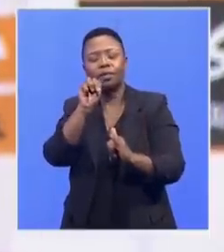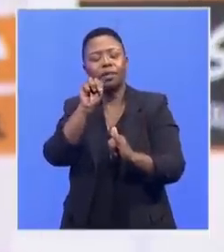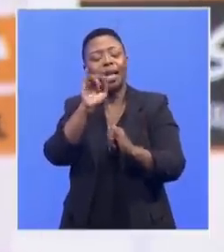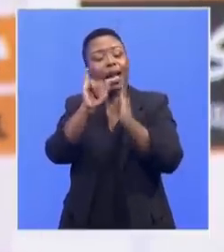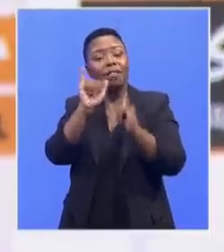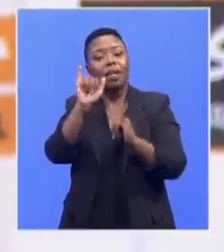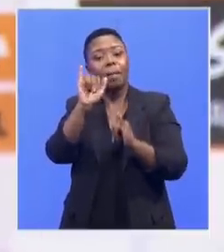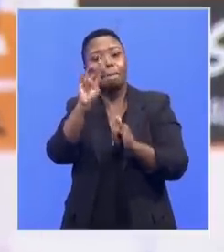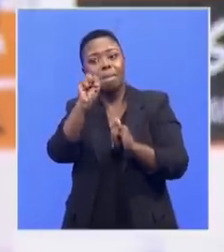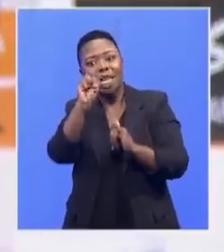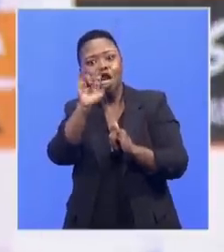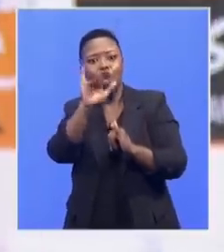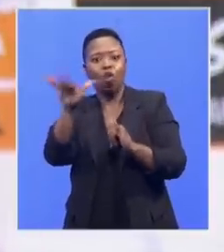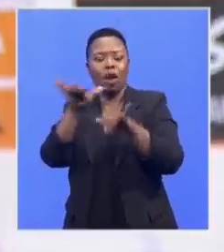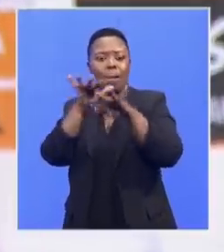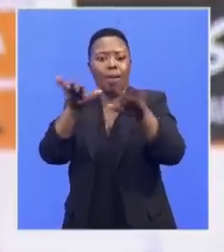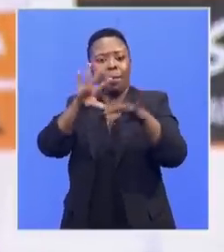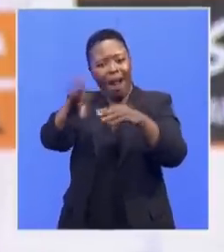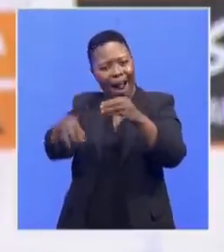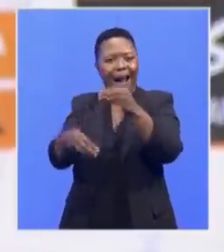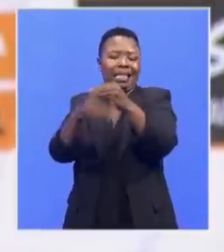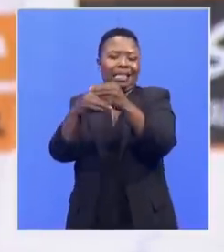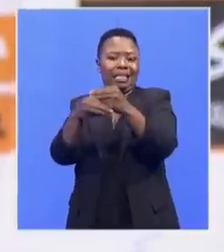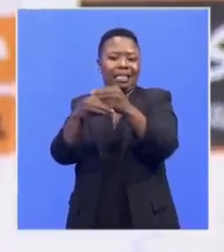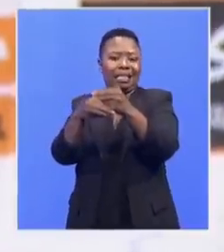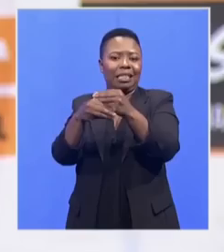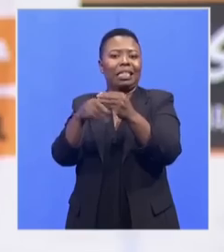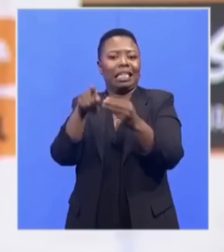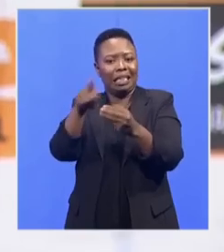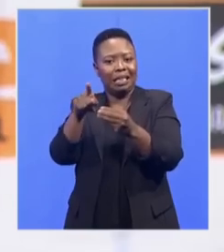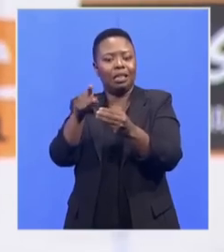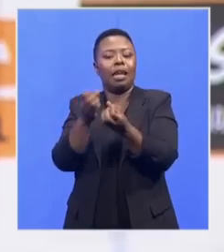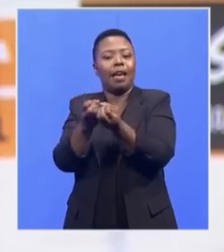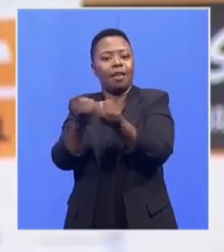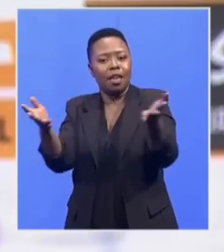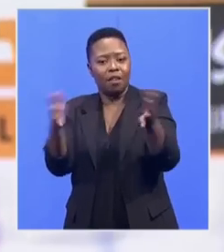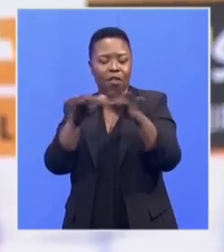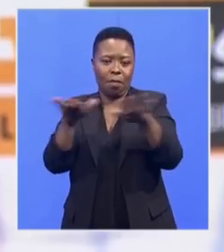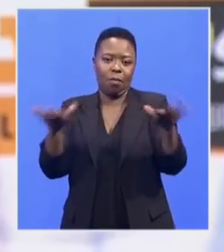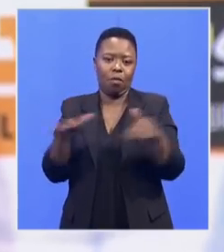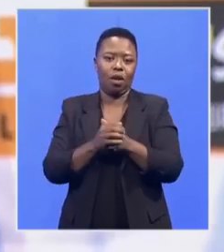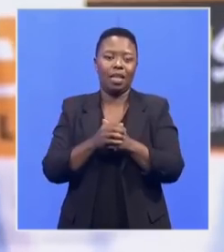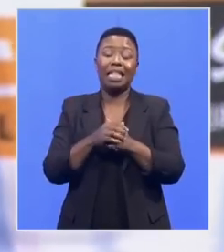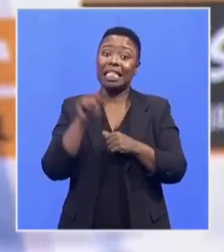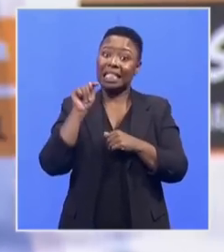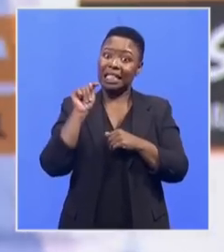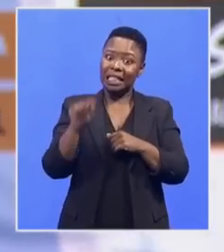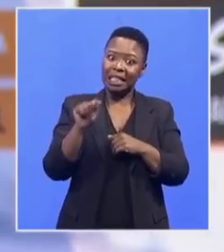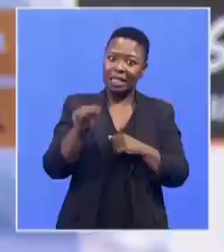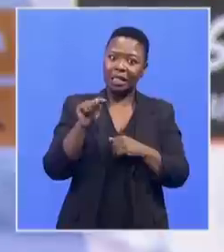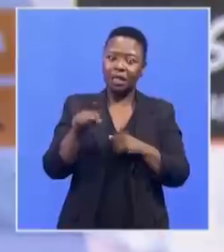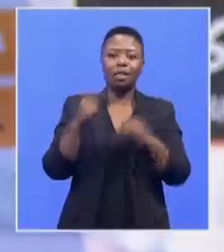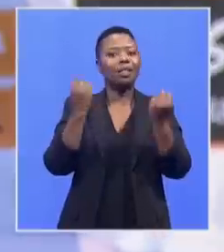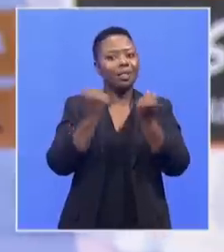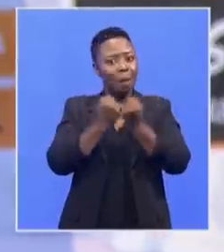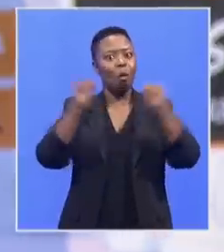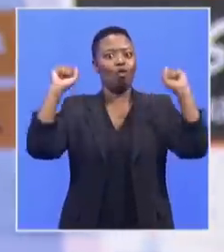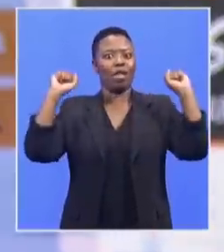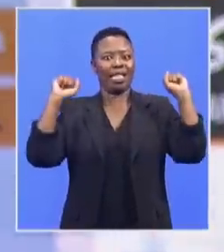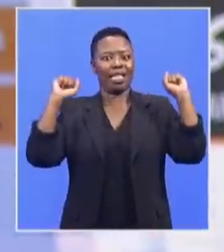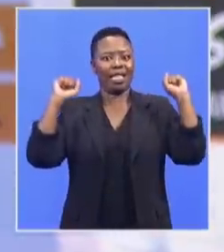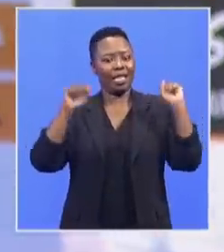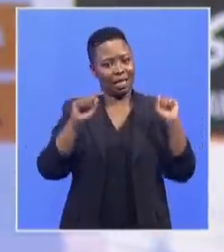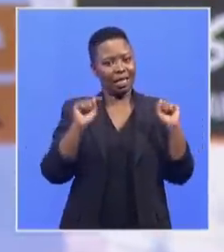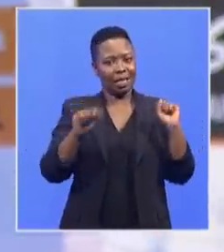like. These are some of the fruits of our democracy. And yet,